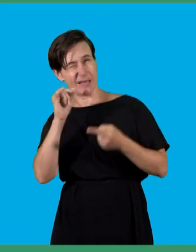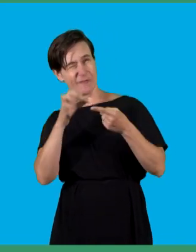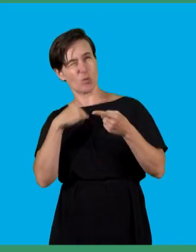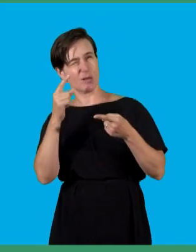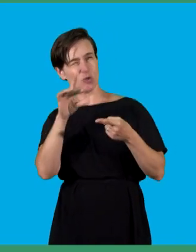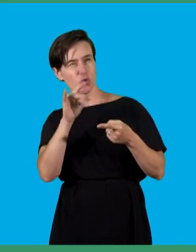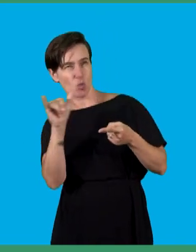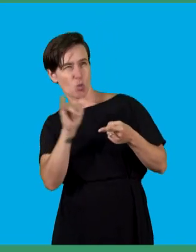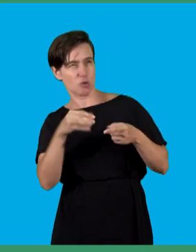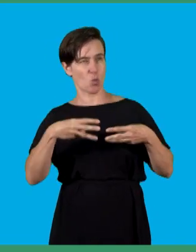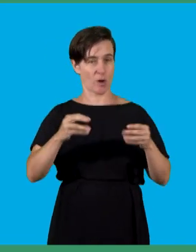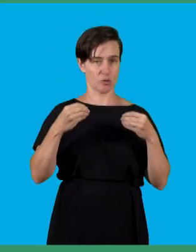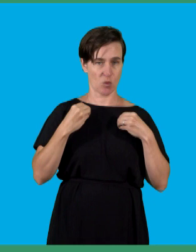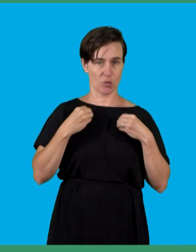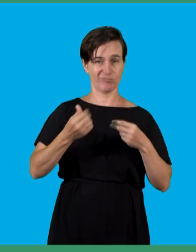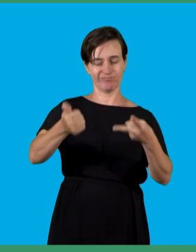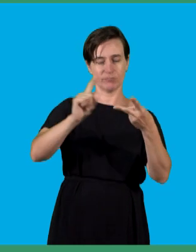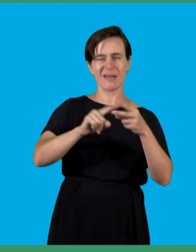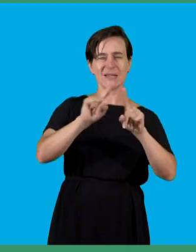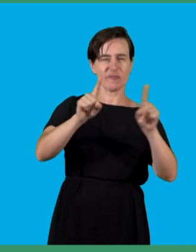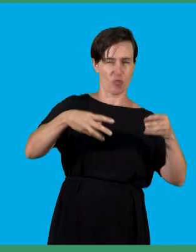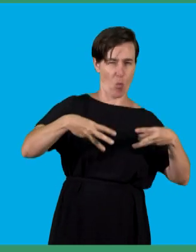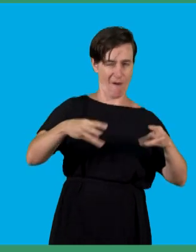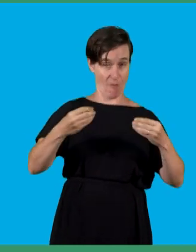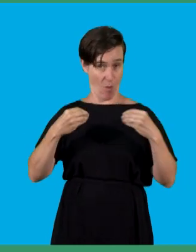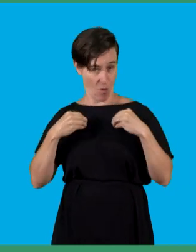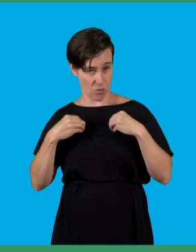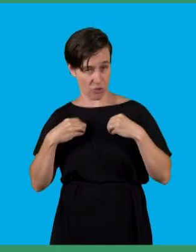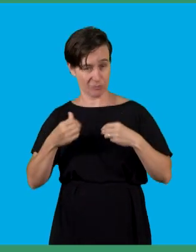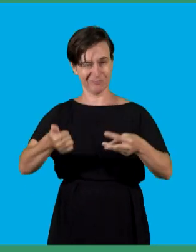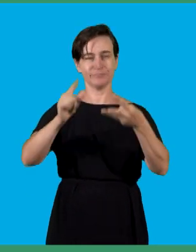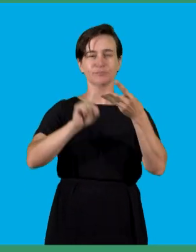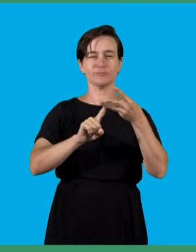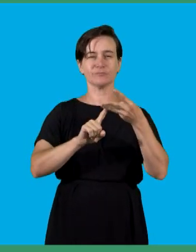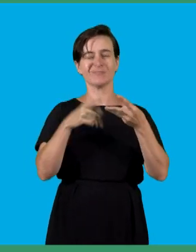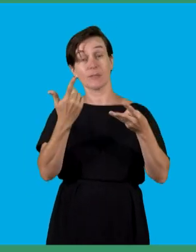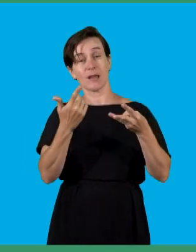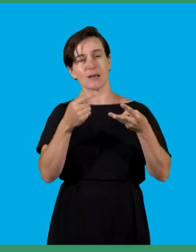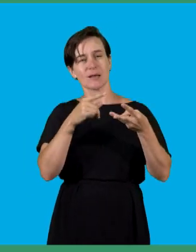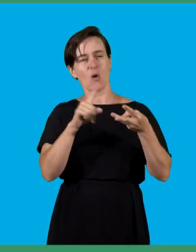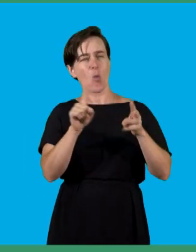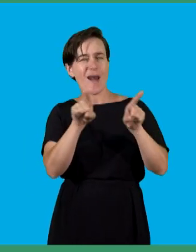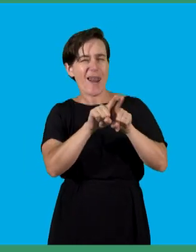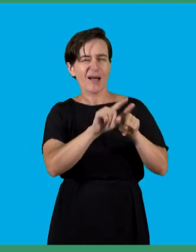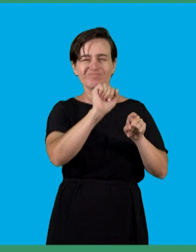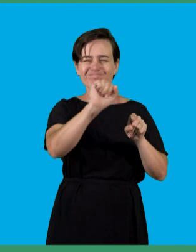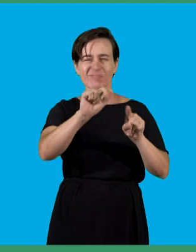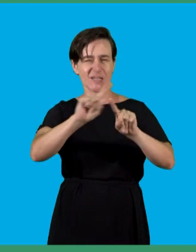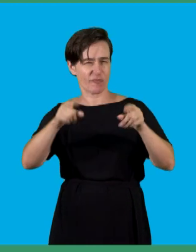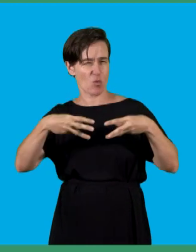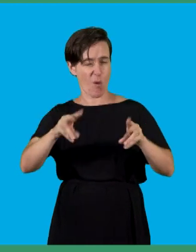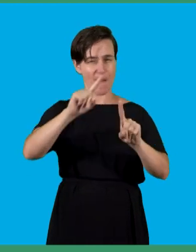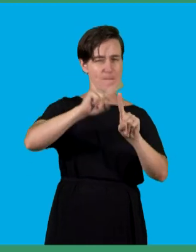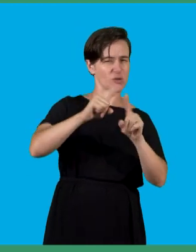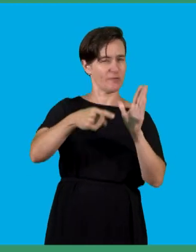ownership. We looked at different forms of ownership. We also looked at characteristics or advantages or